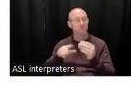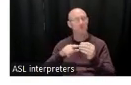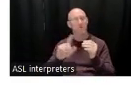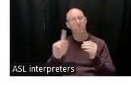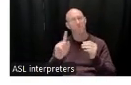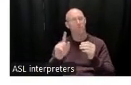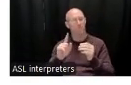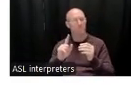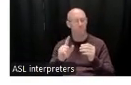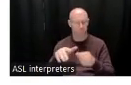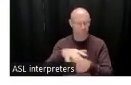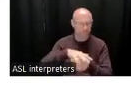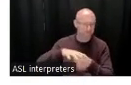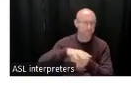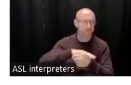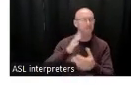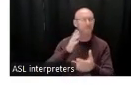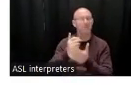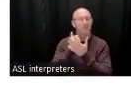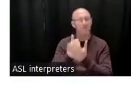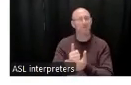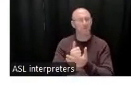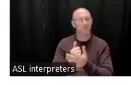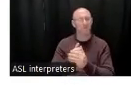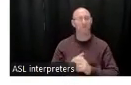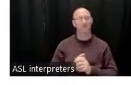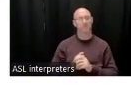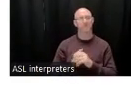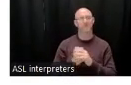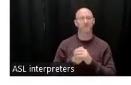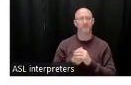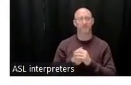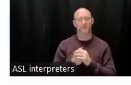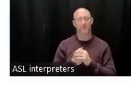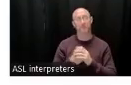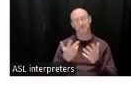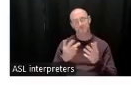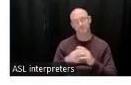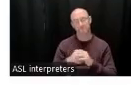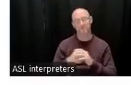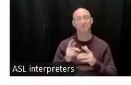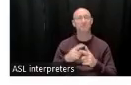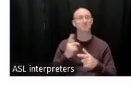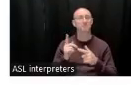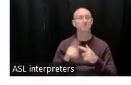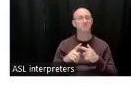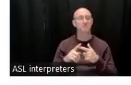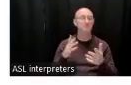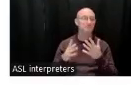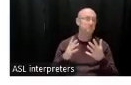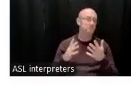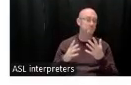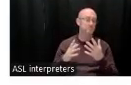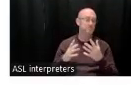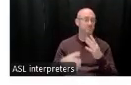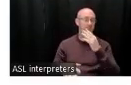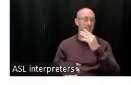located that might be helpful to you. And then you might even go into